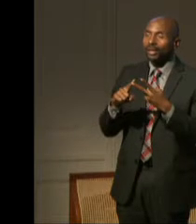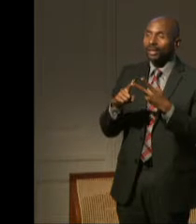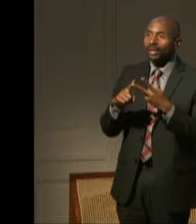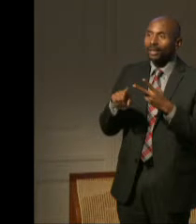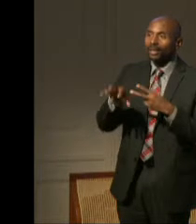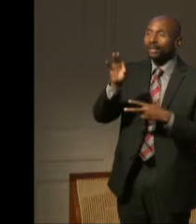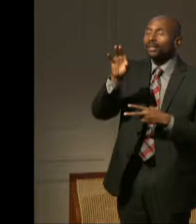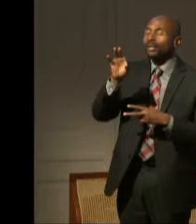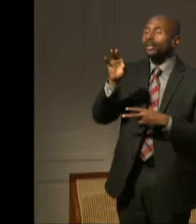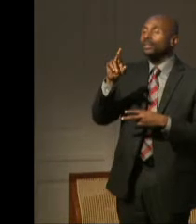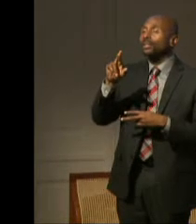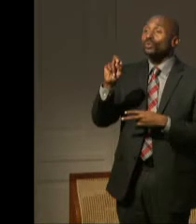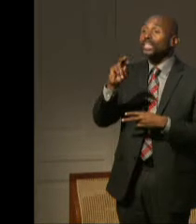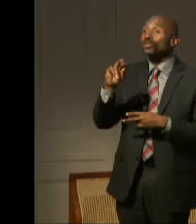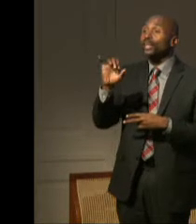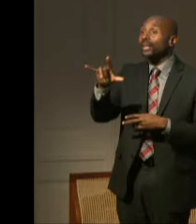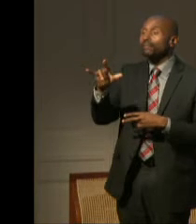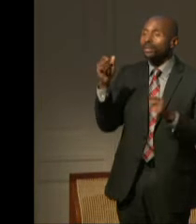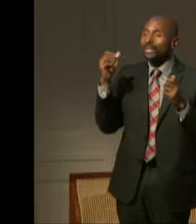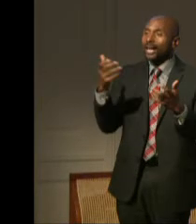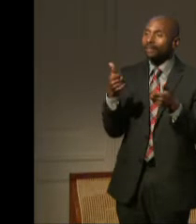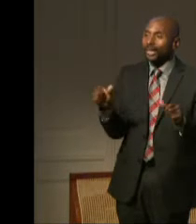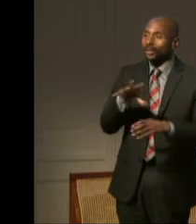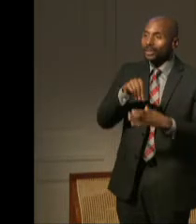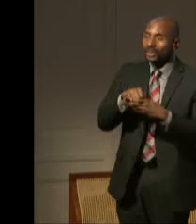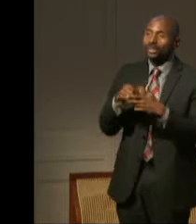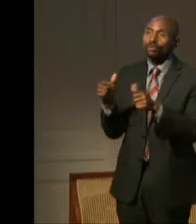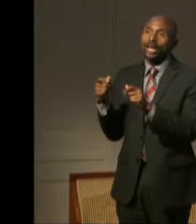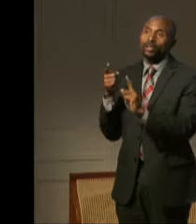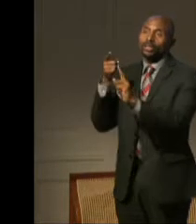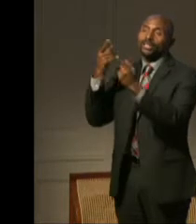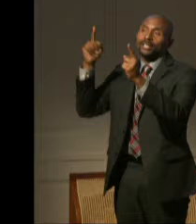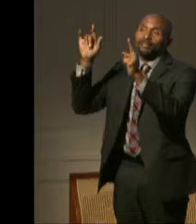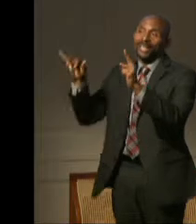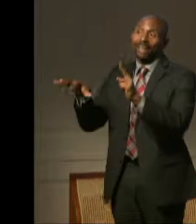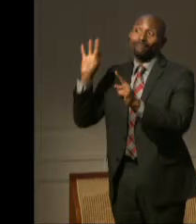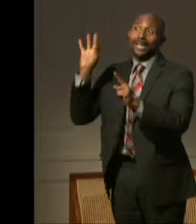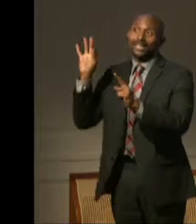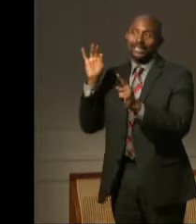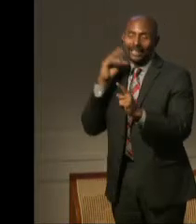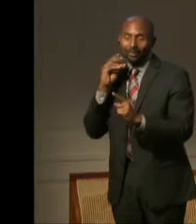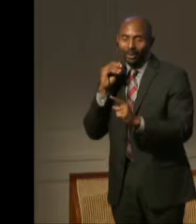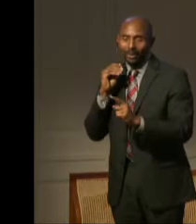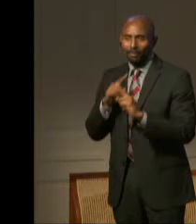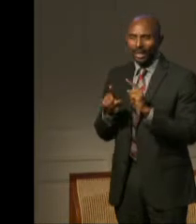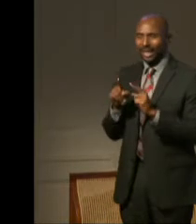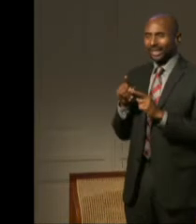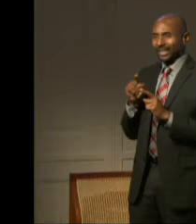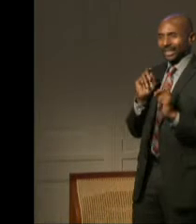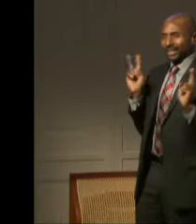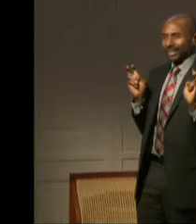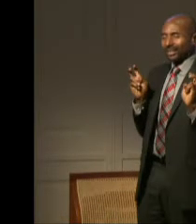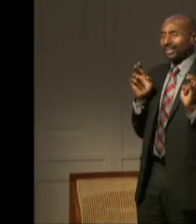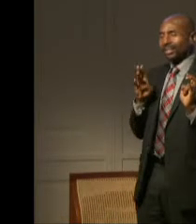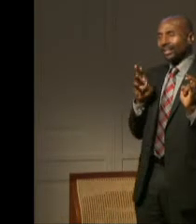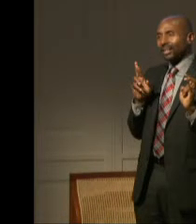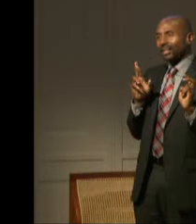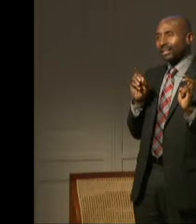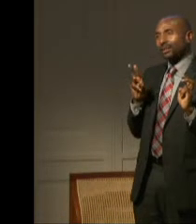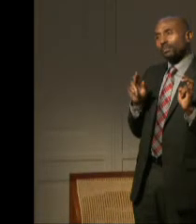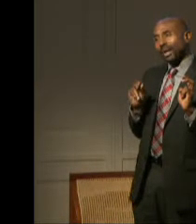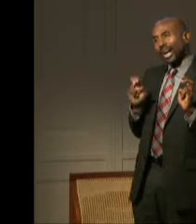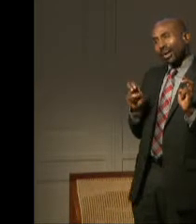interfaces to achieve that kind of finding experience, browse is something deeply different.